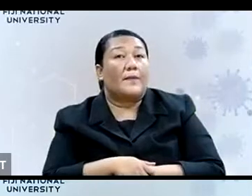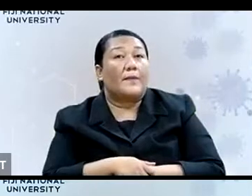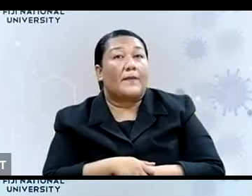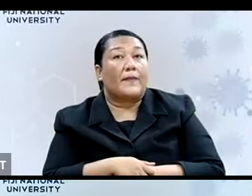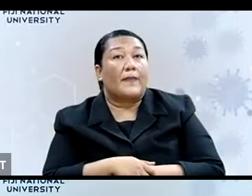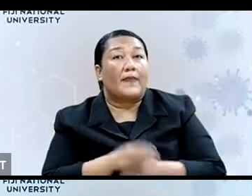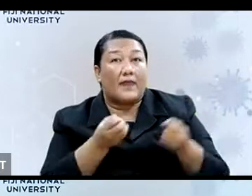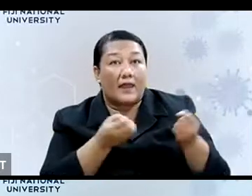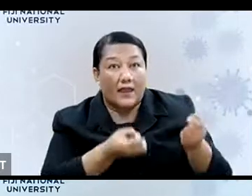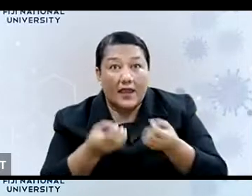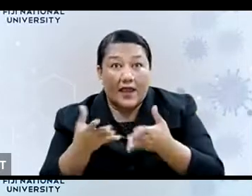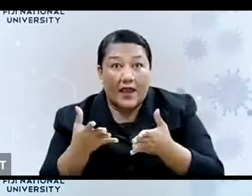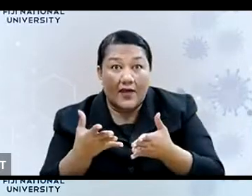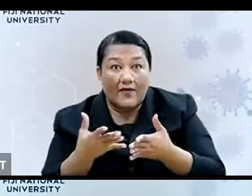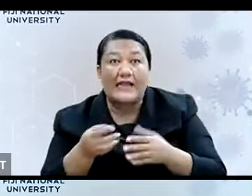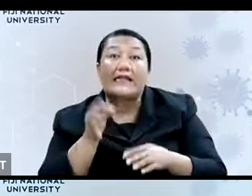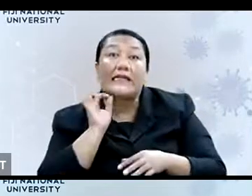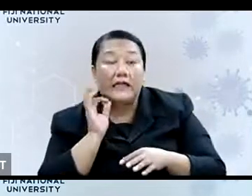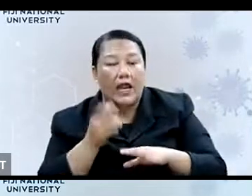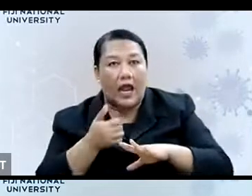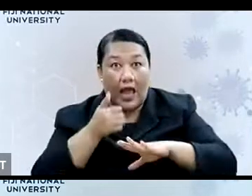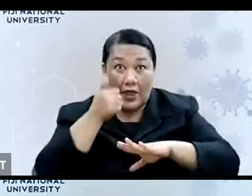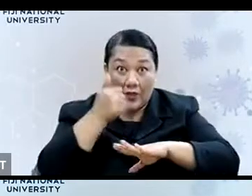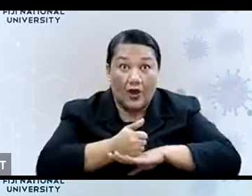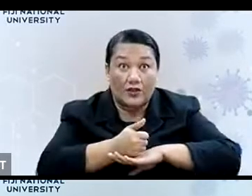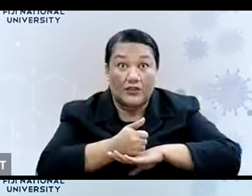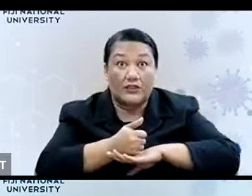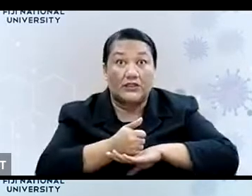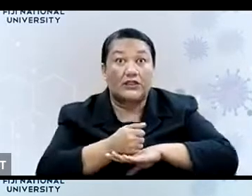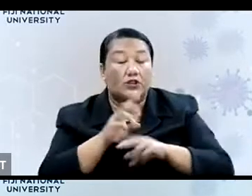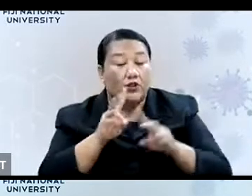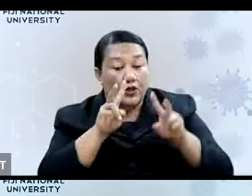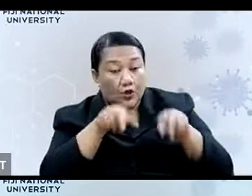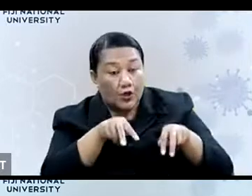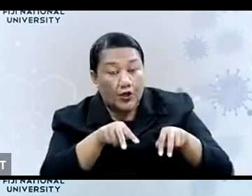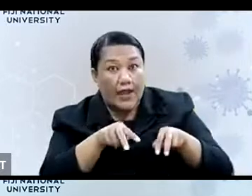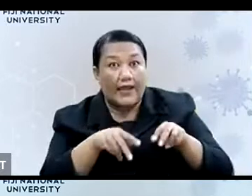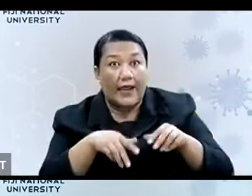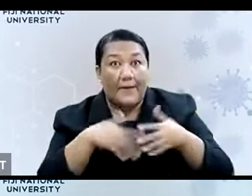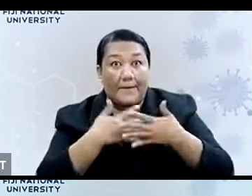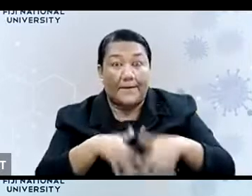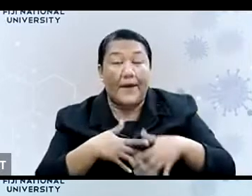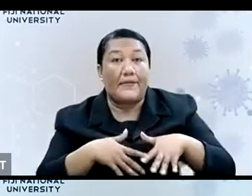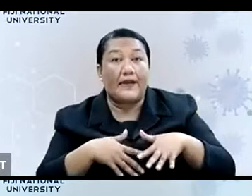gives them the legal authority to look at private and public institutions the same.